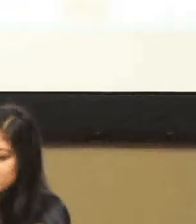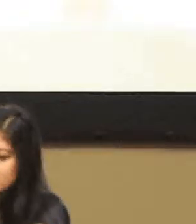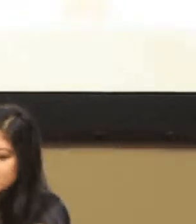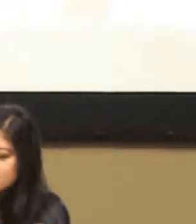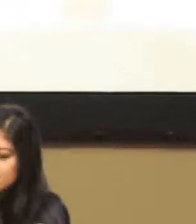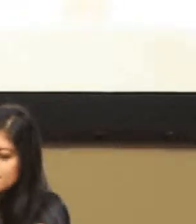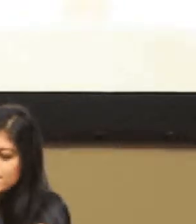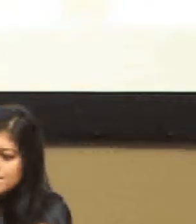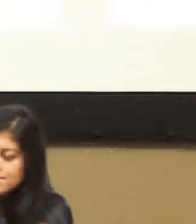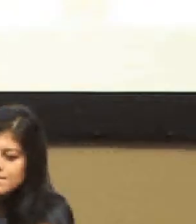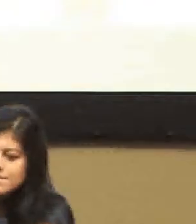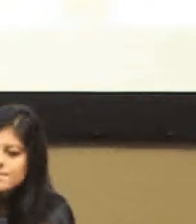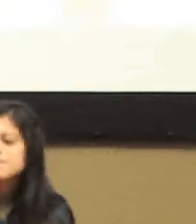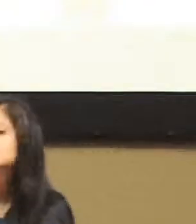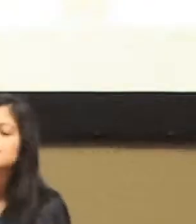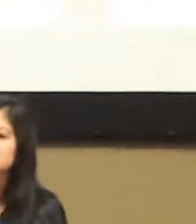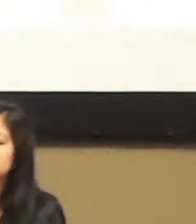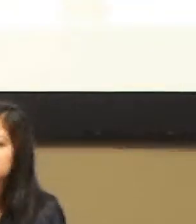Where are we with the media?